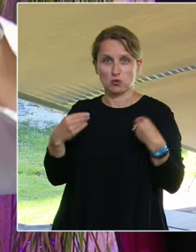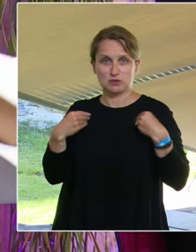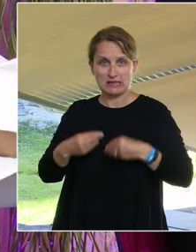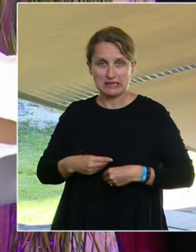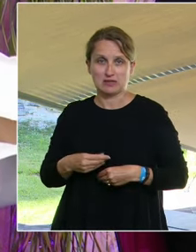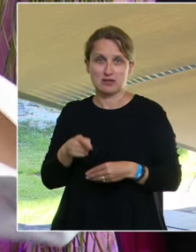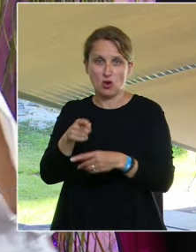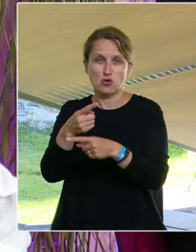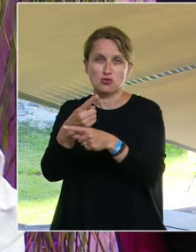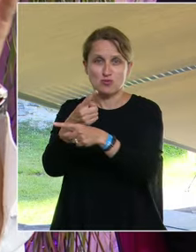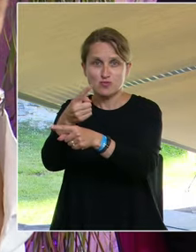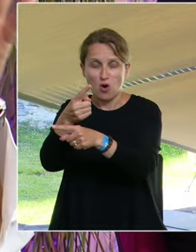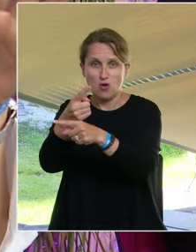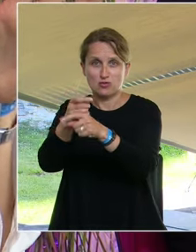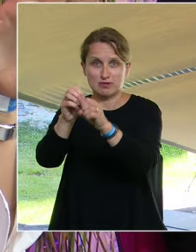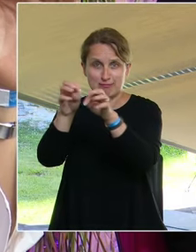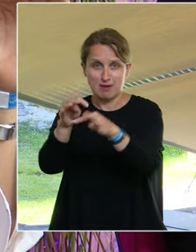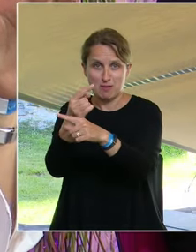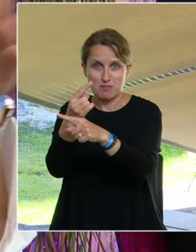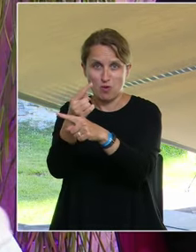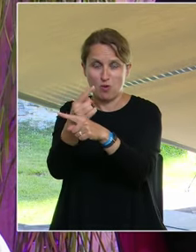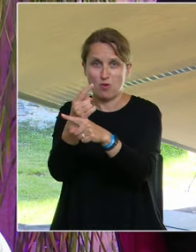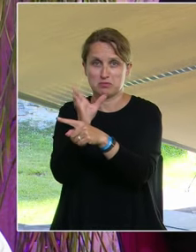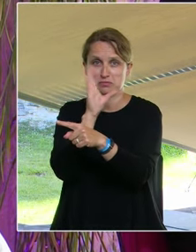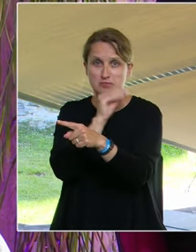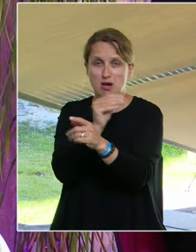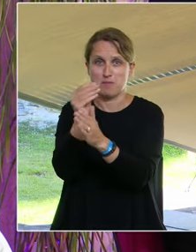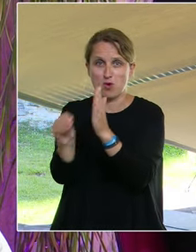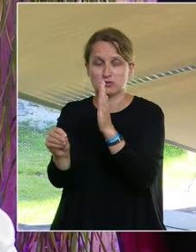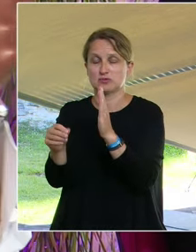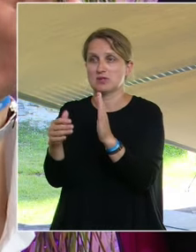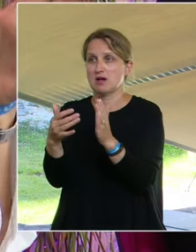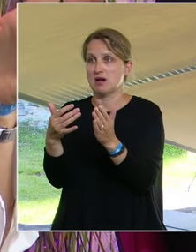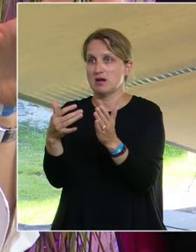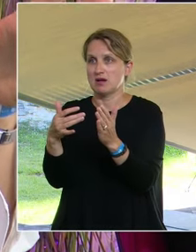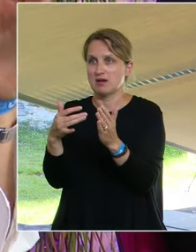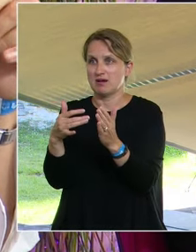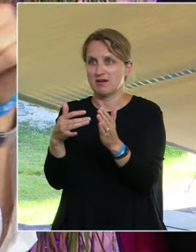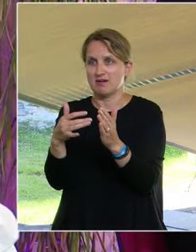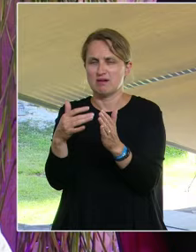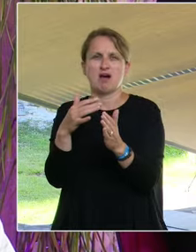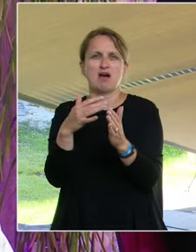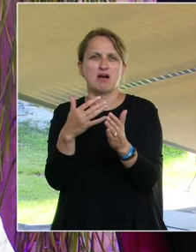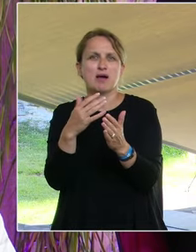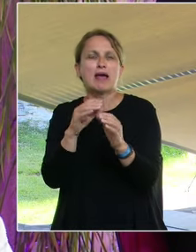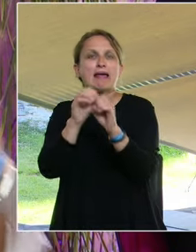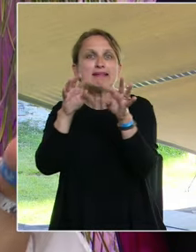marketplace where you can buy things, and there's all the time. I read that it was worn only one time for the photo shoot. Come